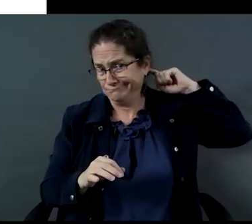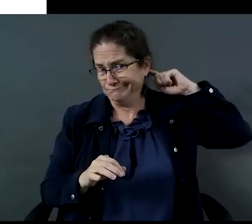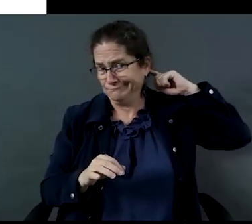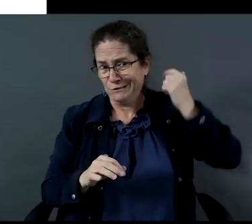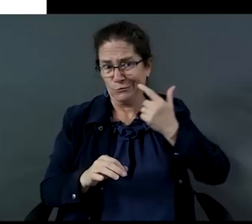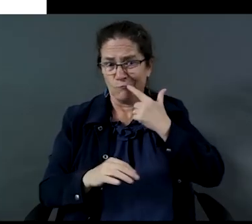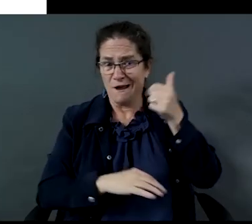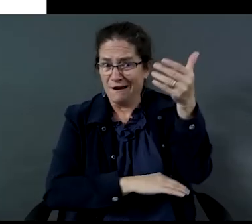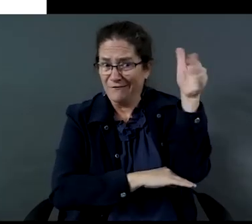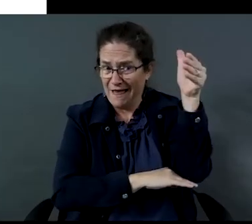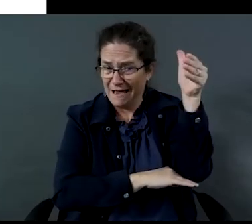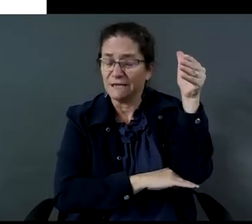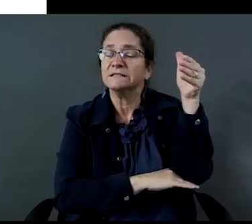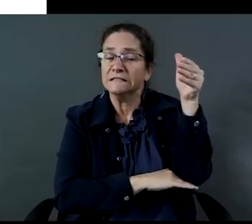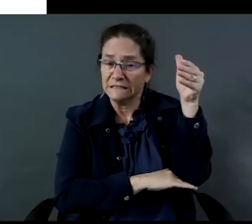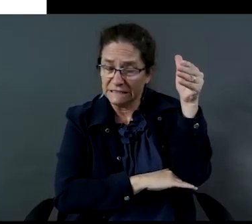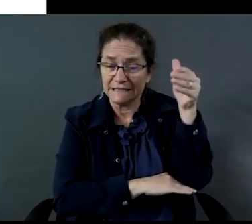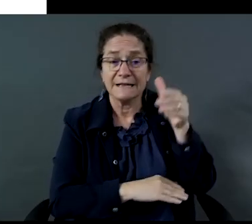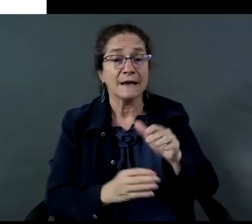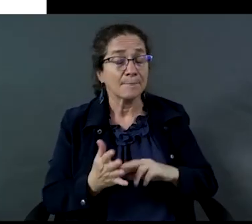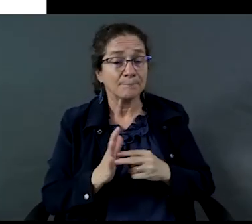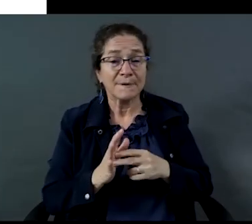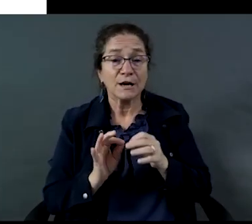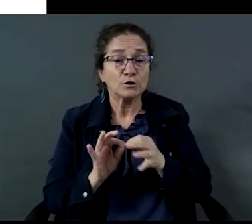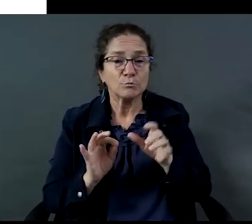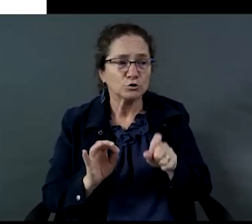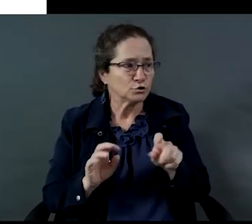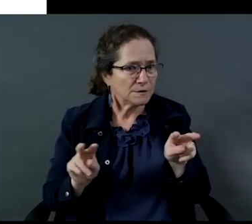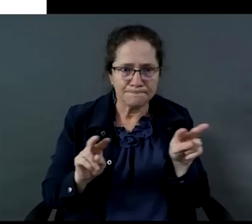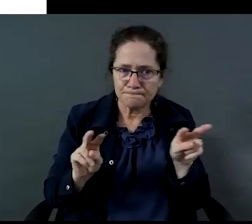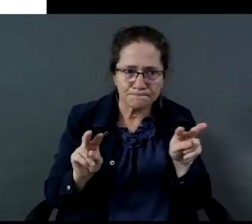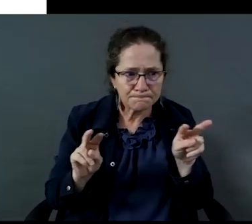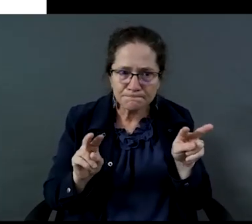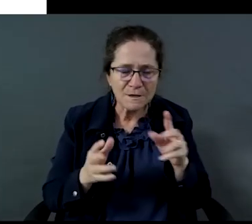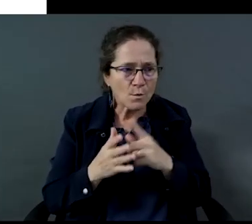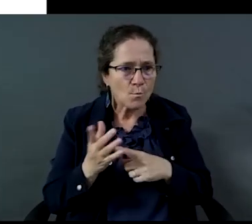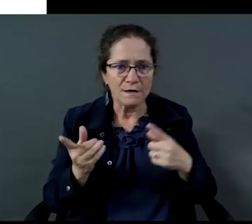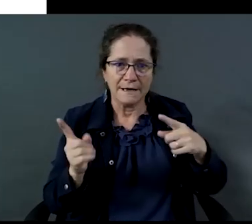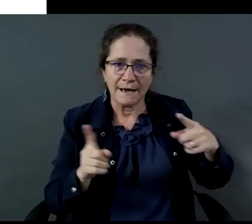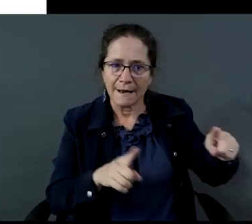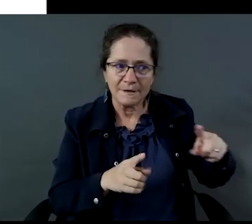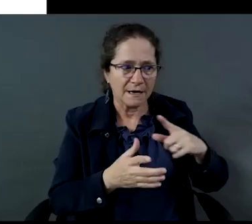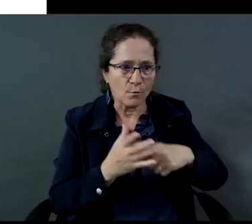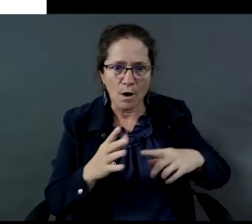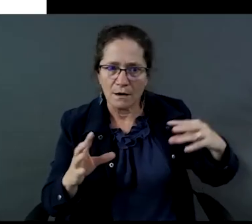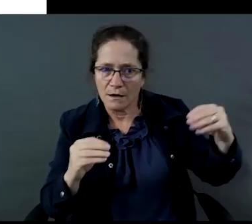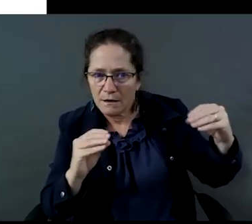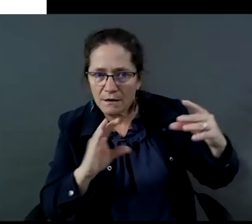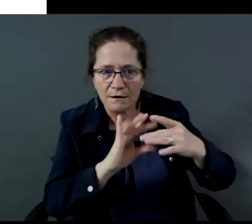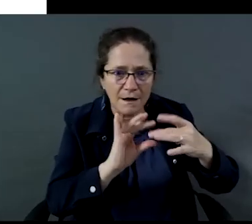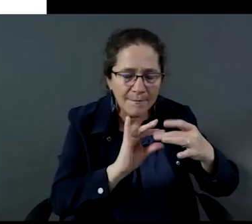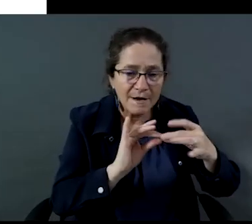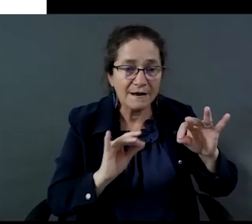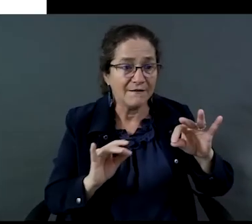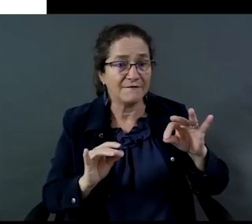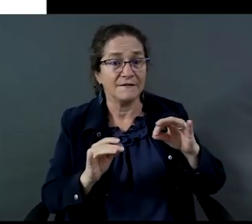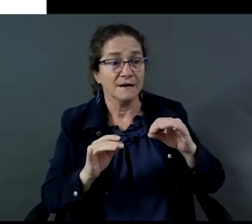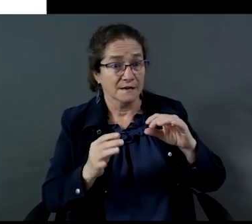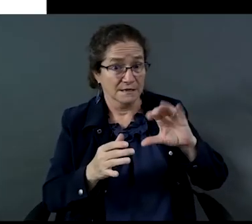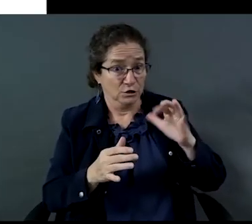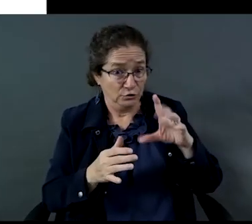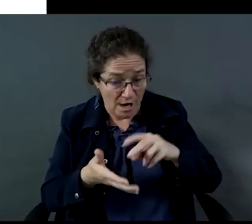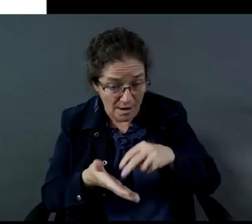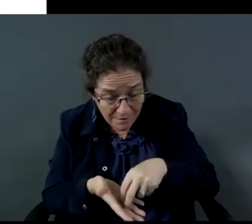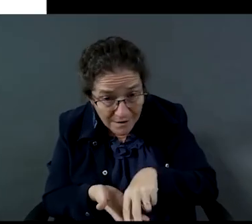be on alert, actively processing everything that's said in the classroom environment and ready to pick up their hand when the child looks up from